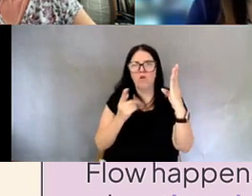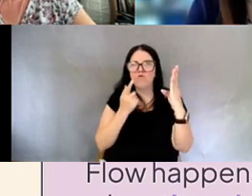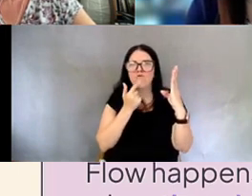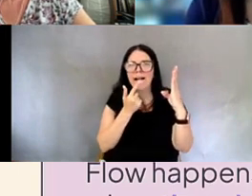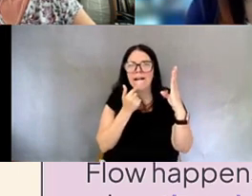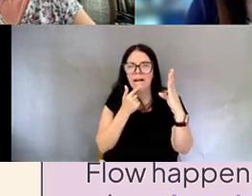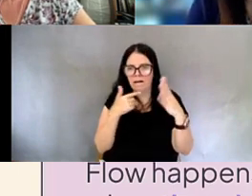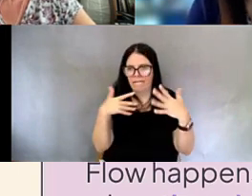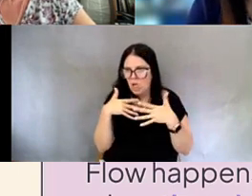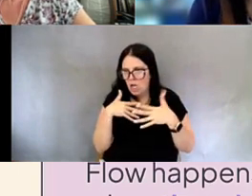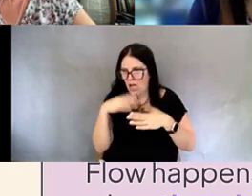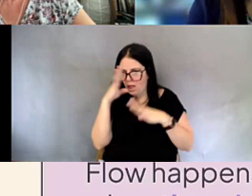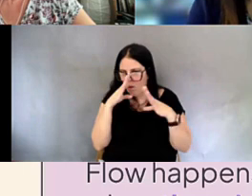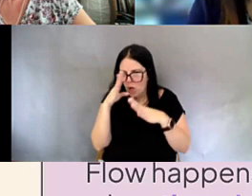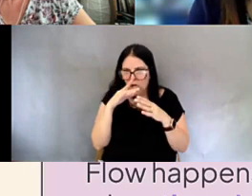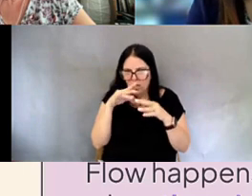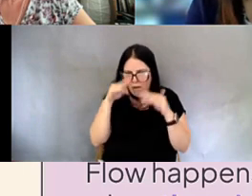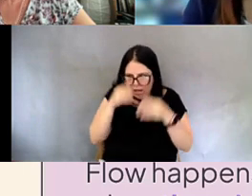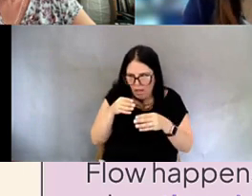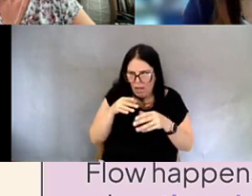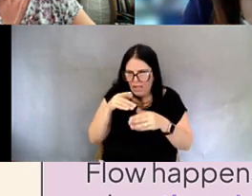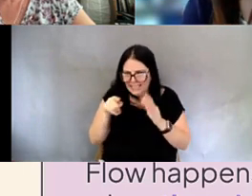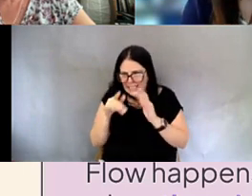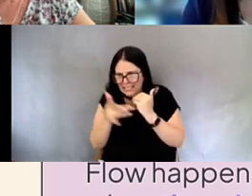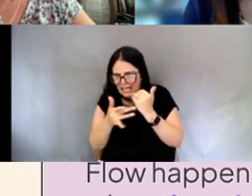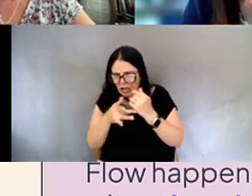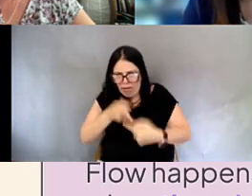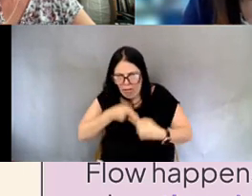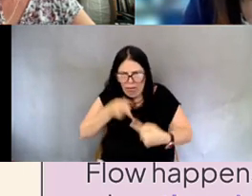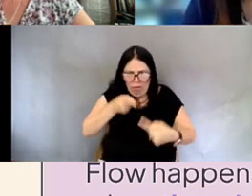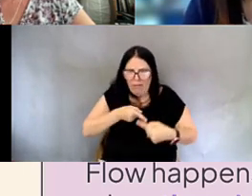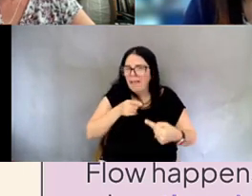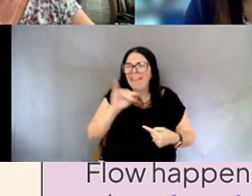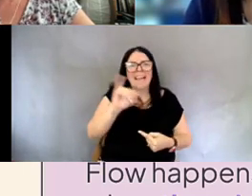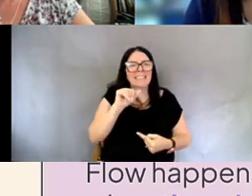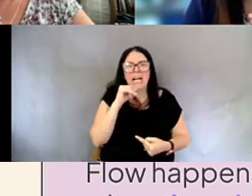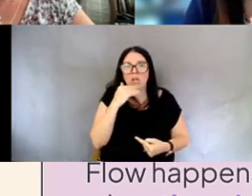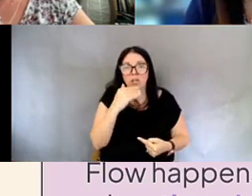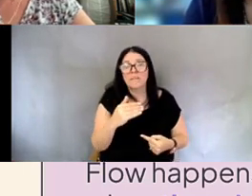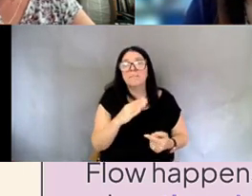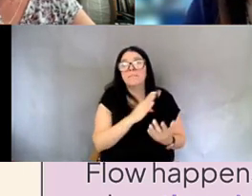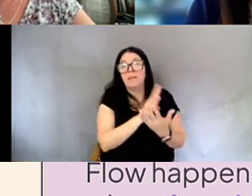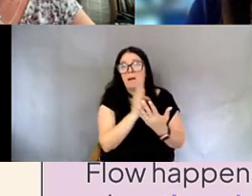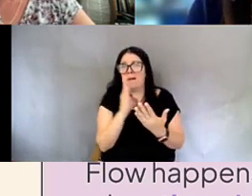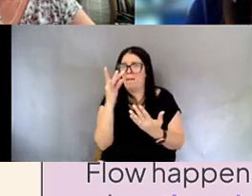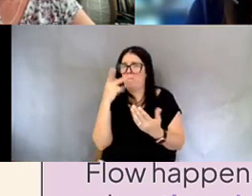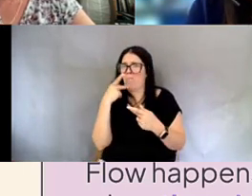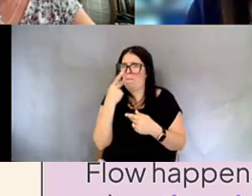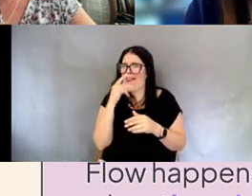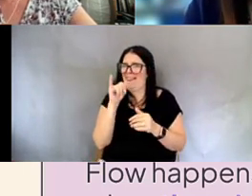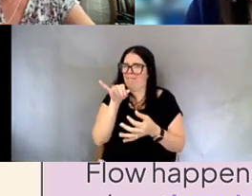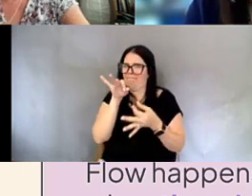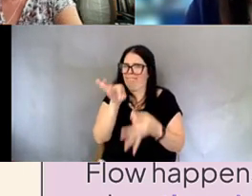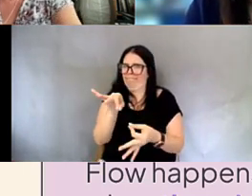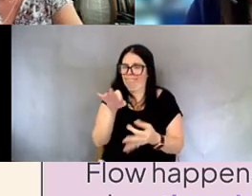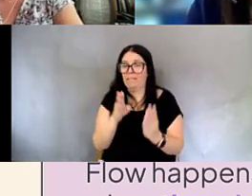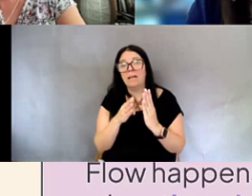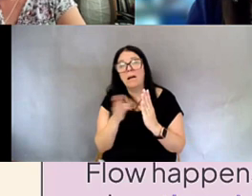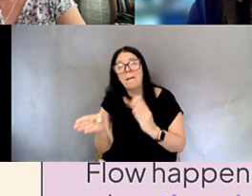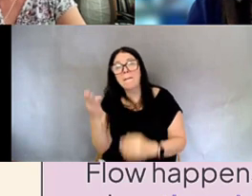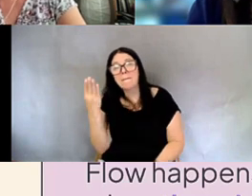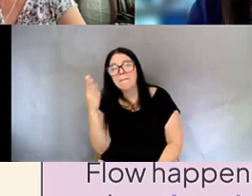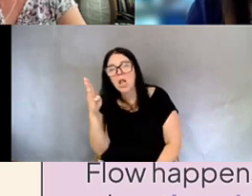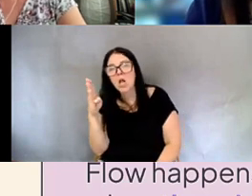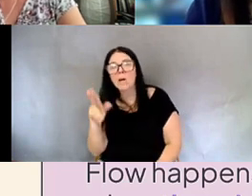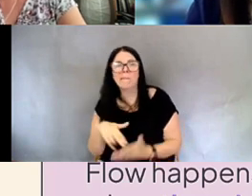fearful. That's not where to be. And below, in the blue, being a little blue and